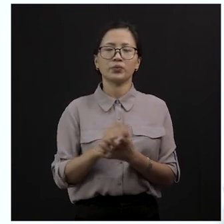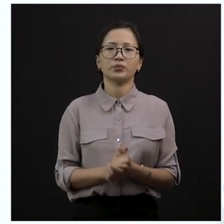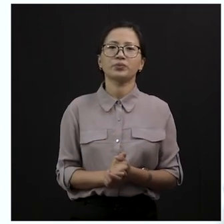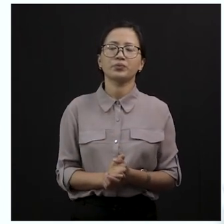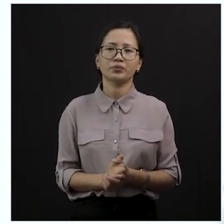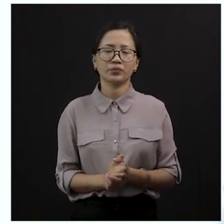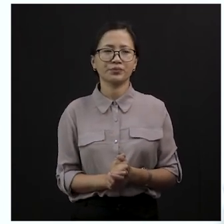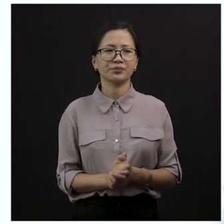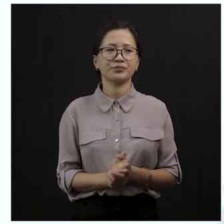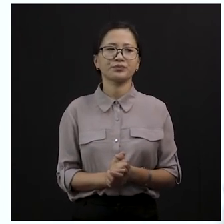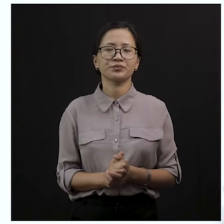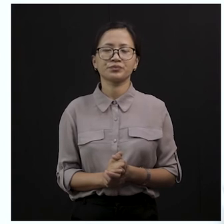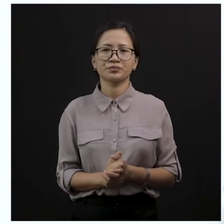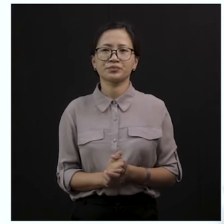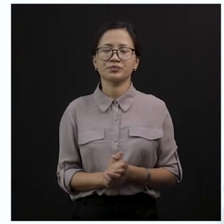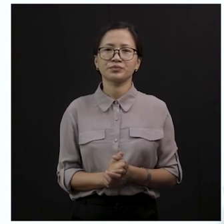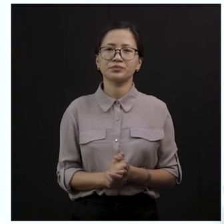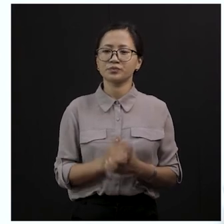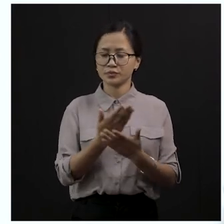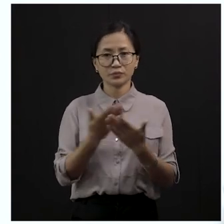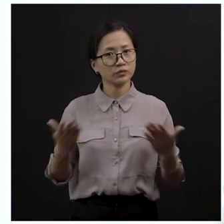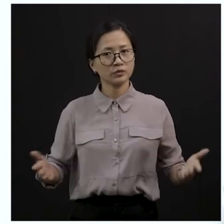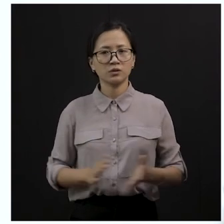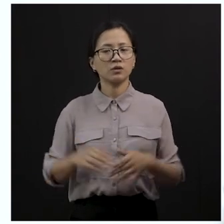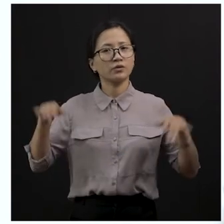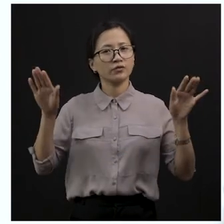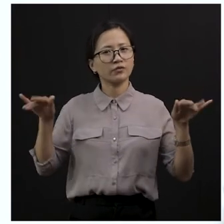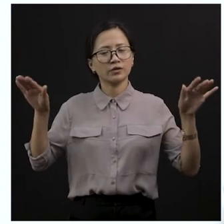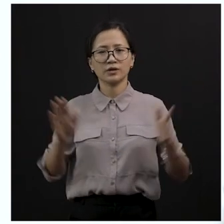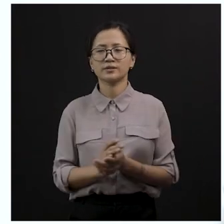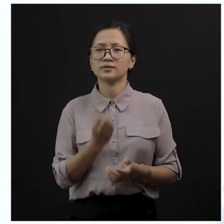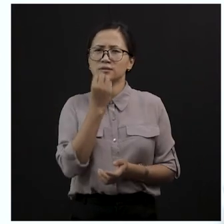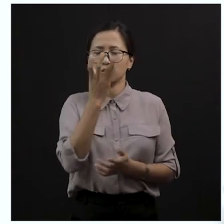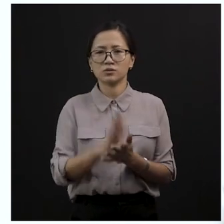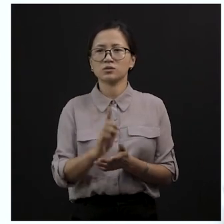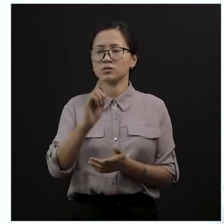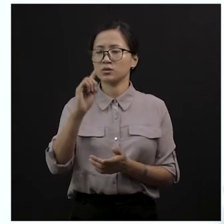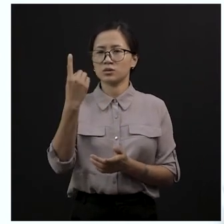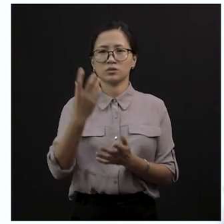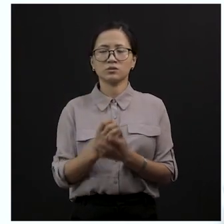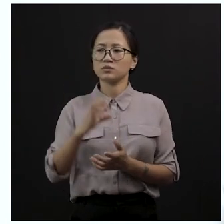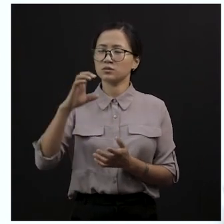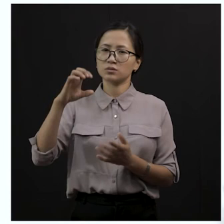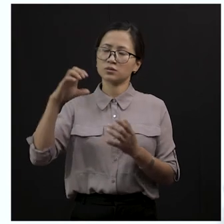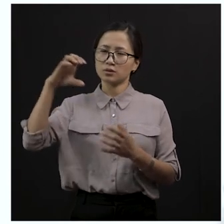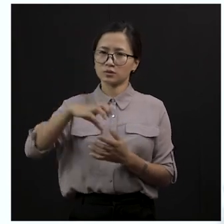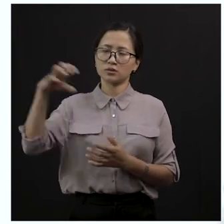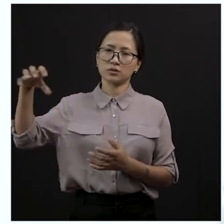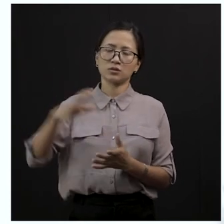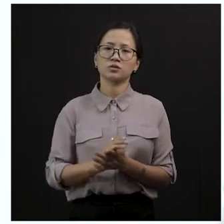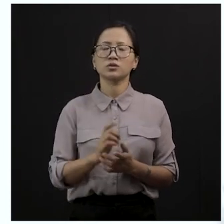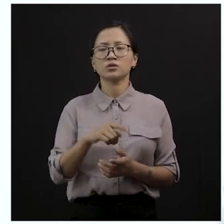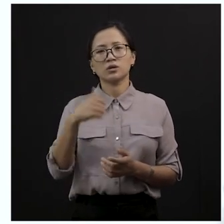developed into an airplane. And now we can, because of them, we can fly easily from one city to another, okay? We must be grateful